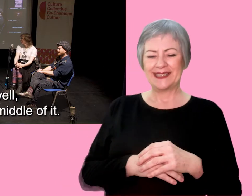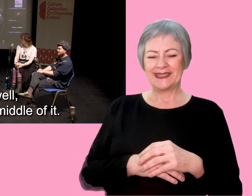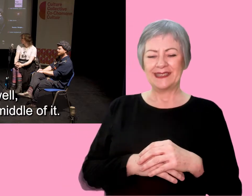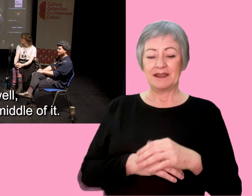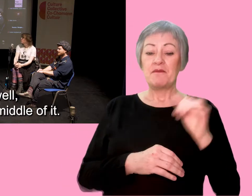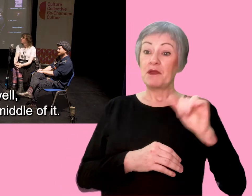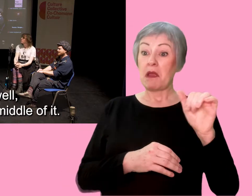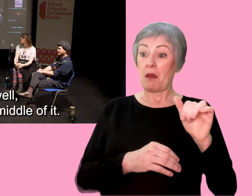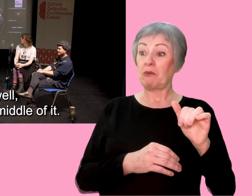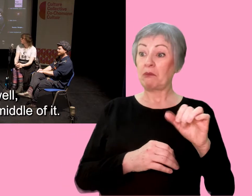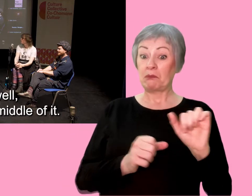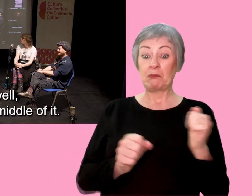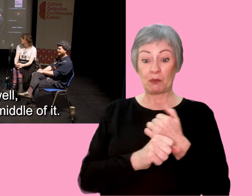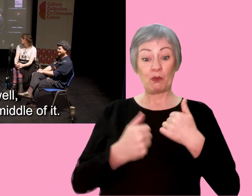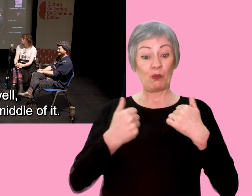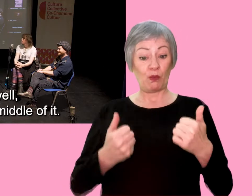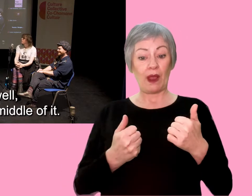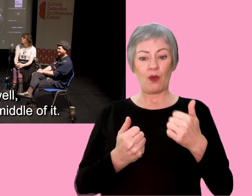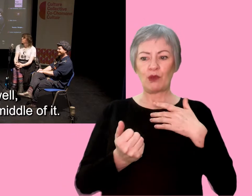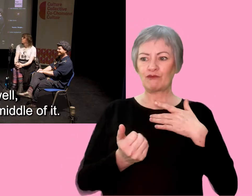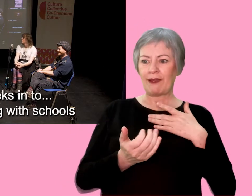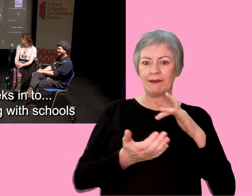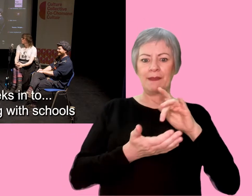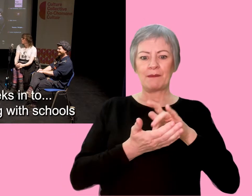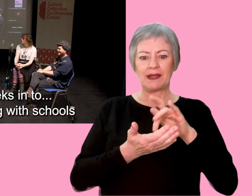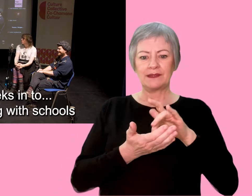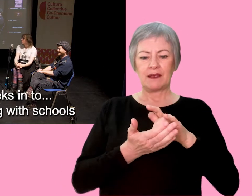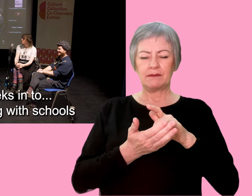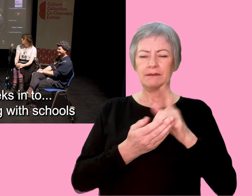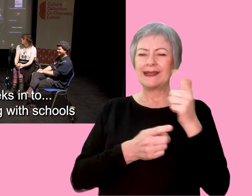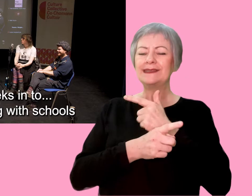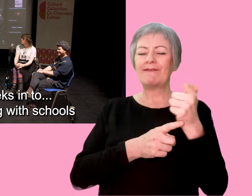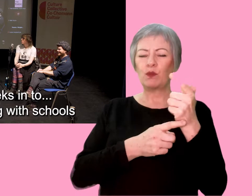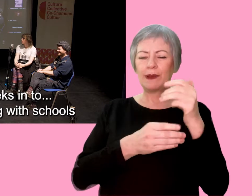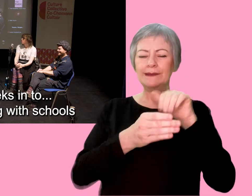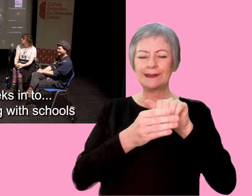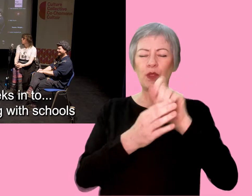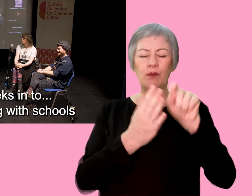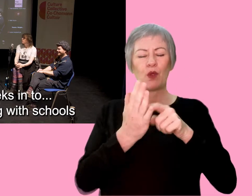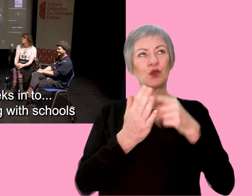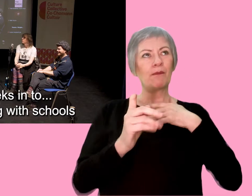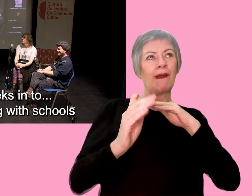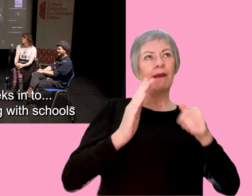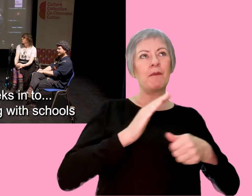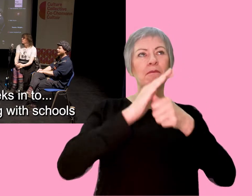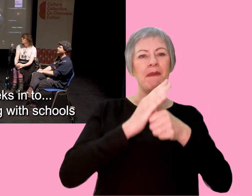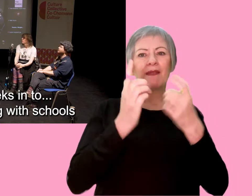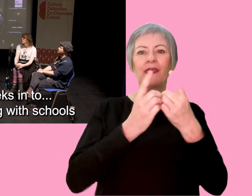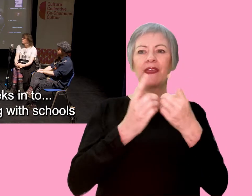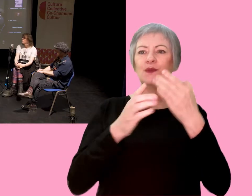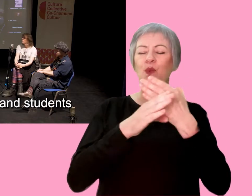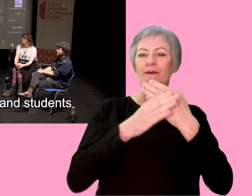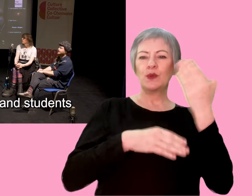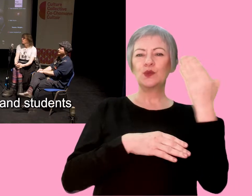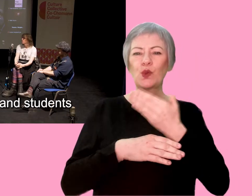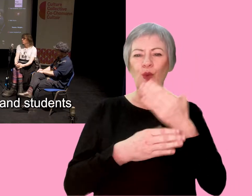Well, yeah, it's going well. I think we're right in the middle of it. I think we're 7 weeks in. So my main thing is working with